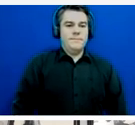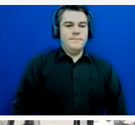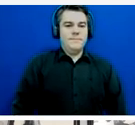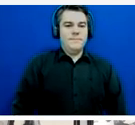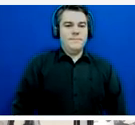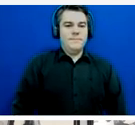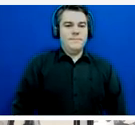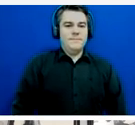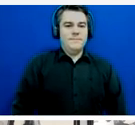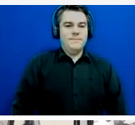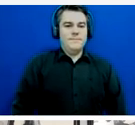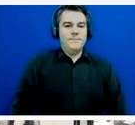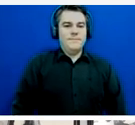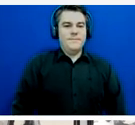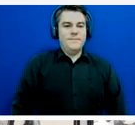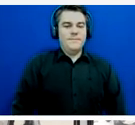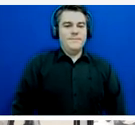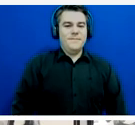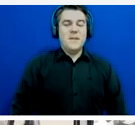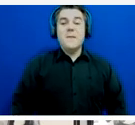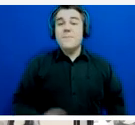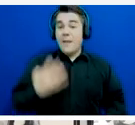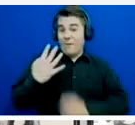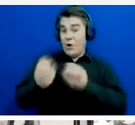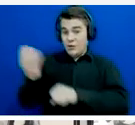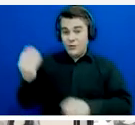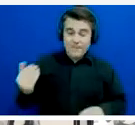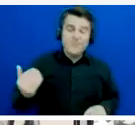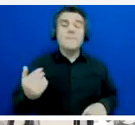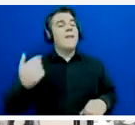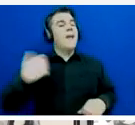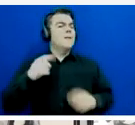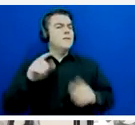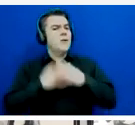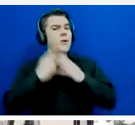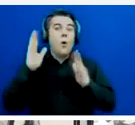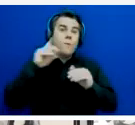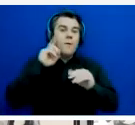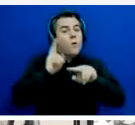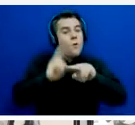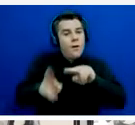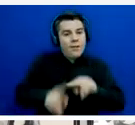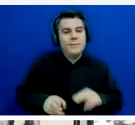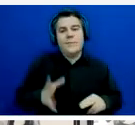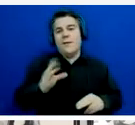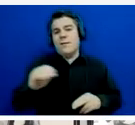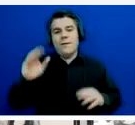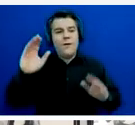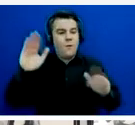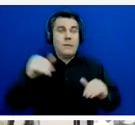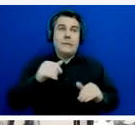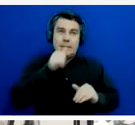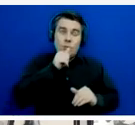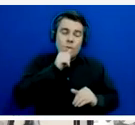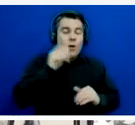March 4 years ago. And I started hoping for weight loss and secretly hoping that it